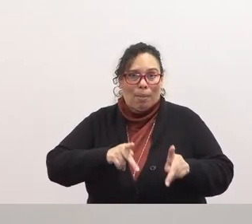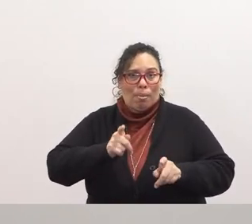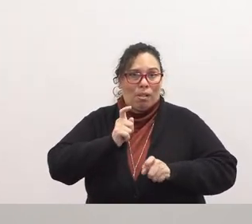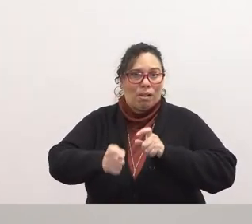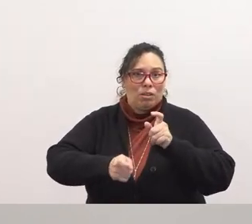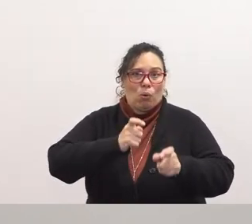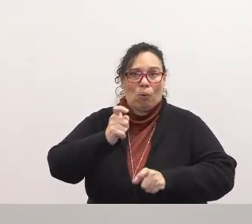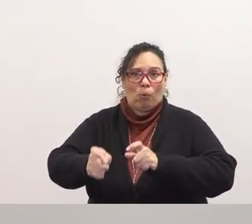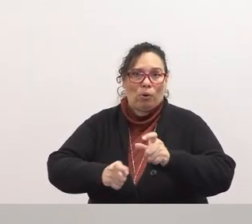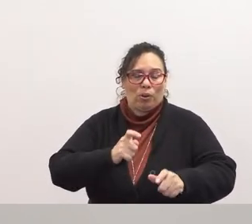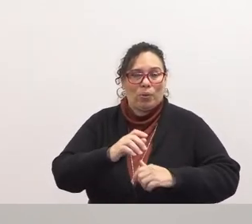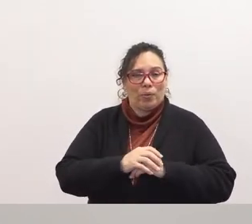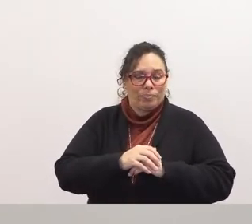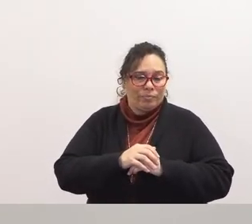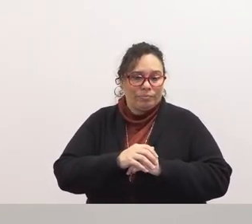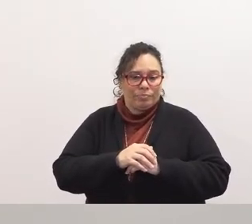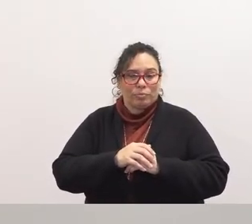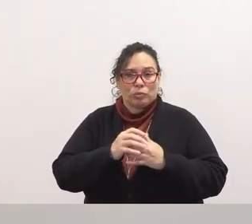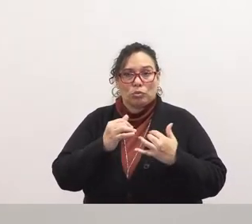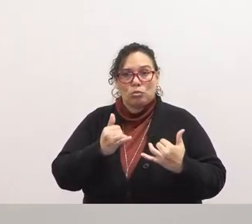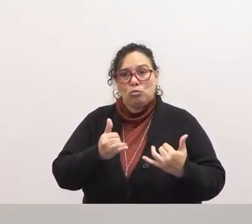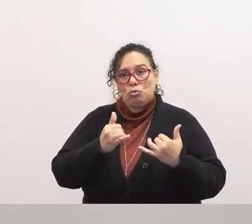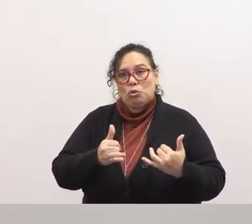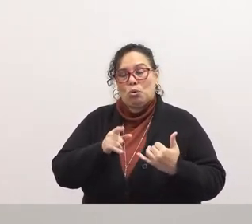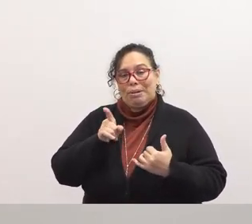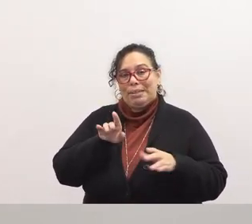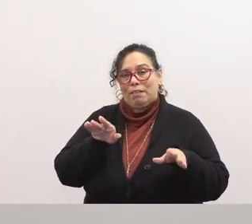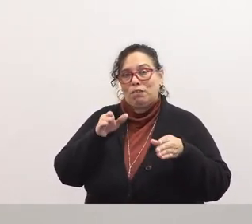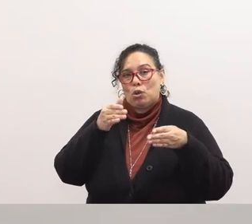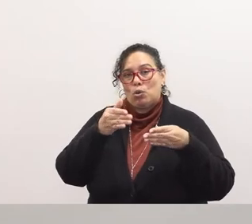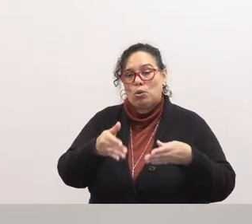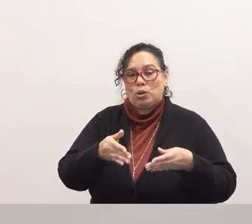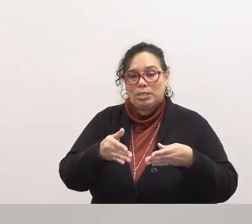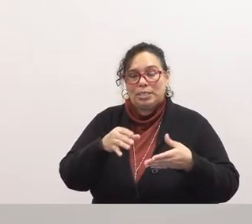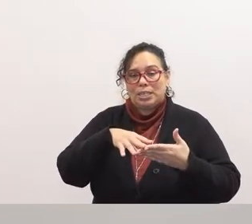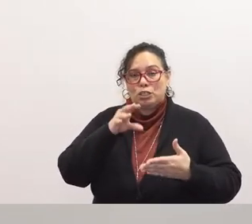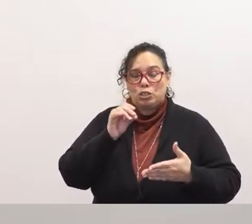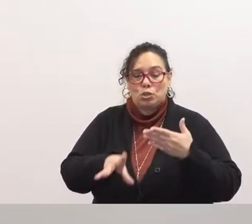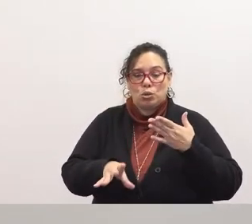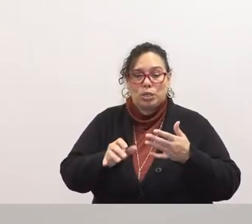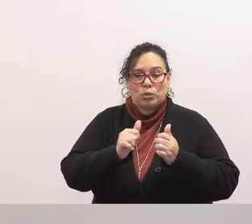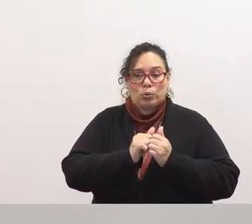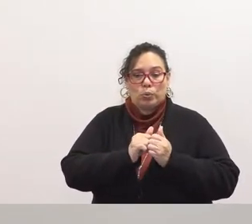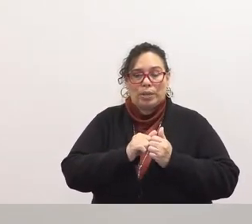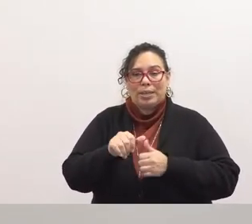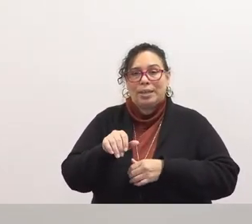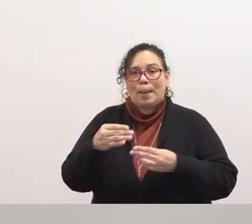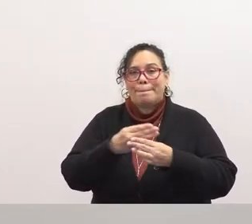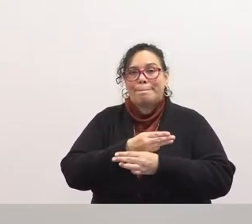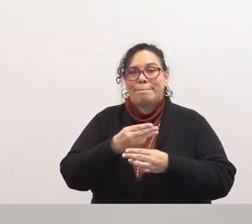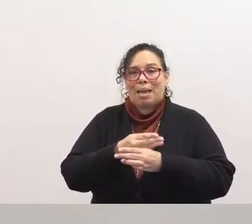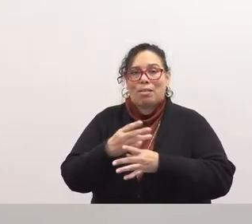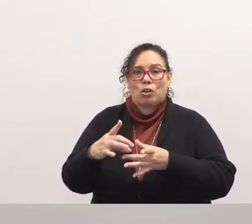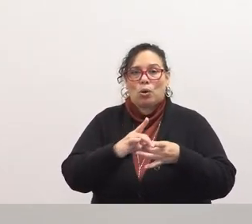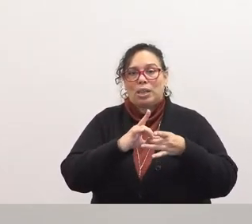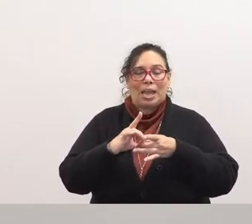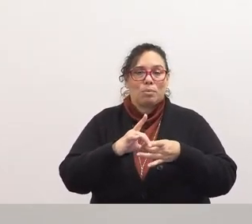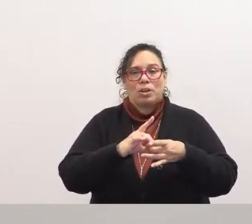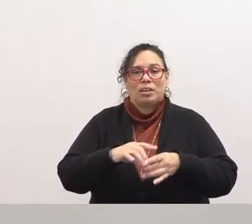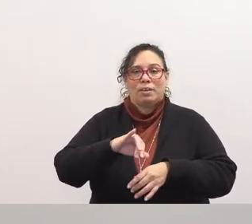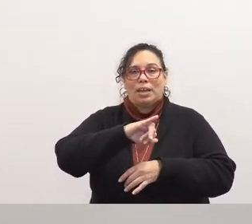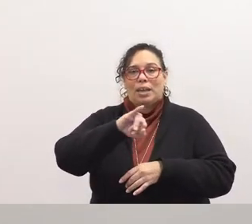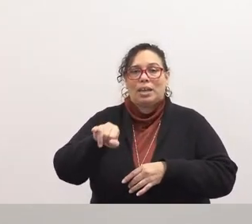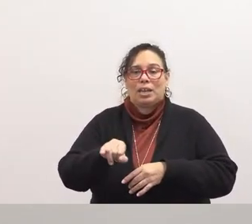donors. Currently, Mac is focusing on students with the Math Collaborative at Jordan High